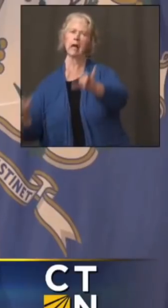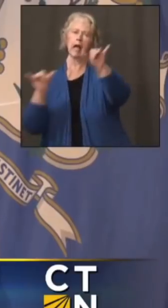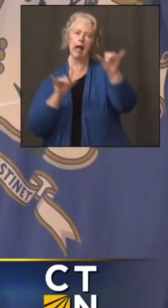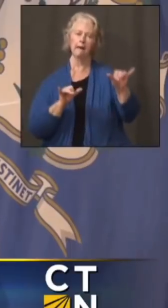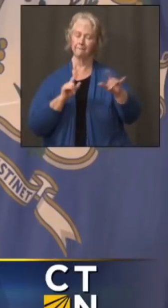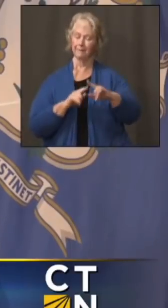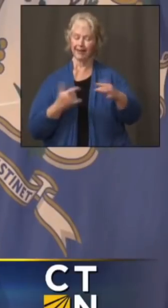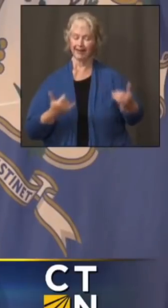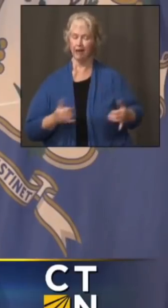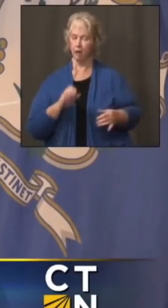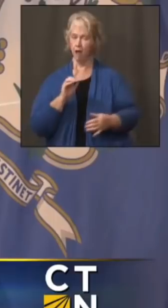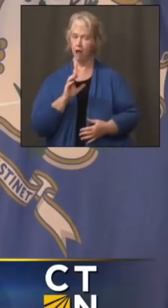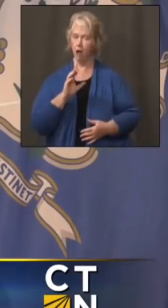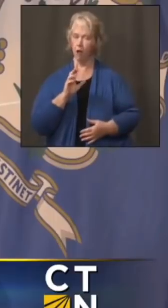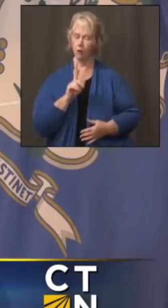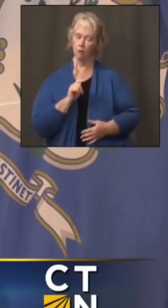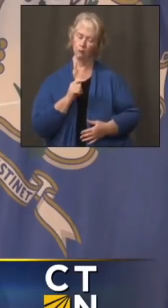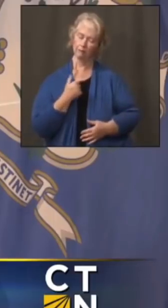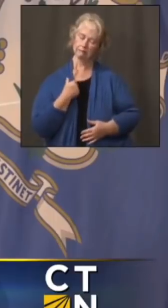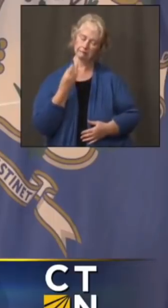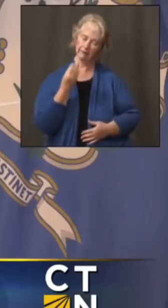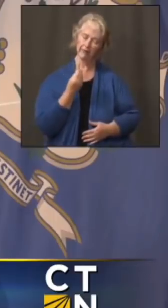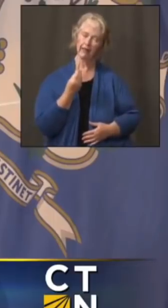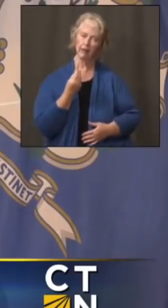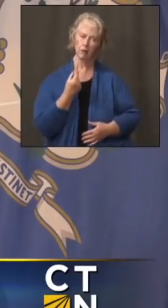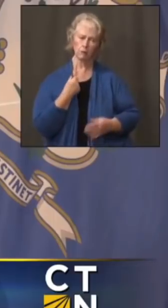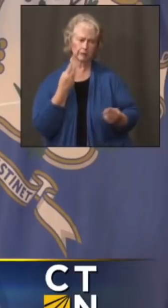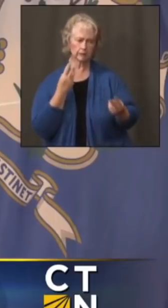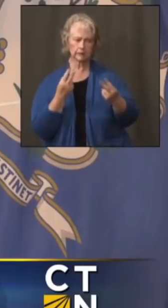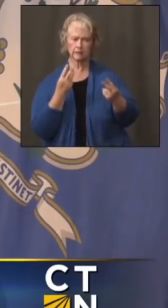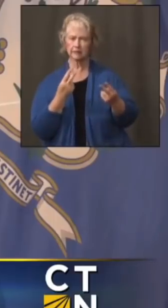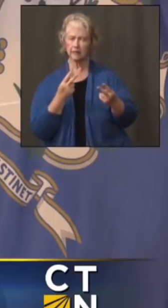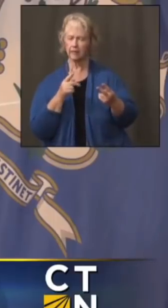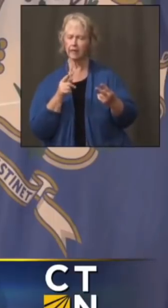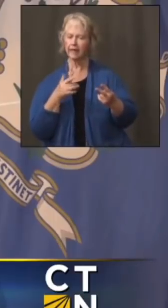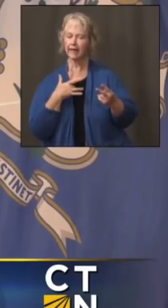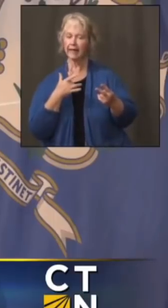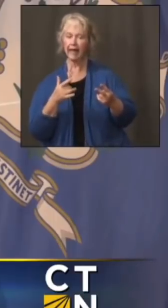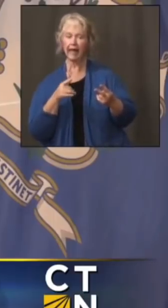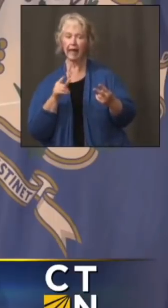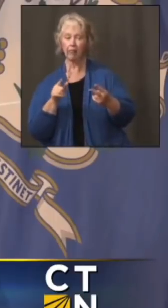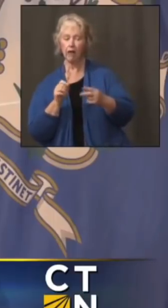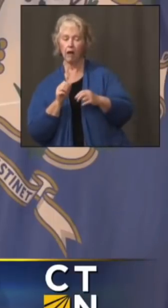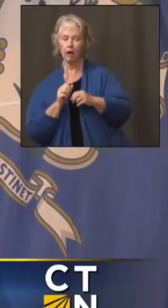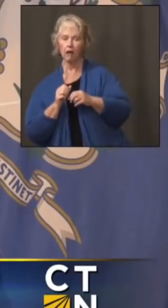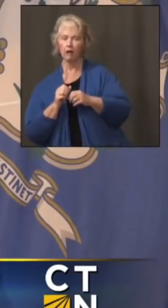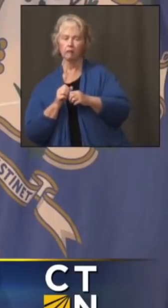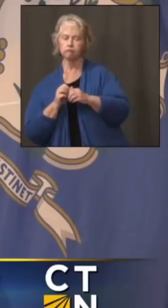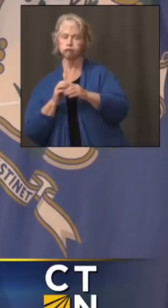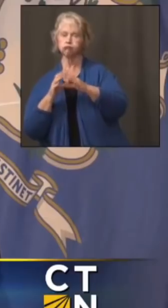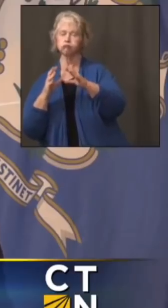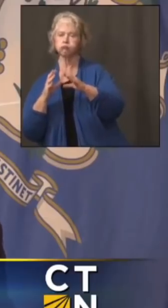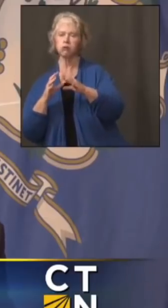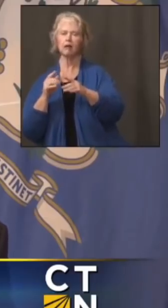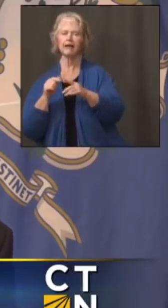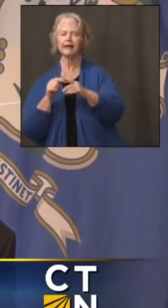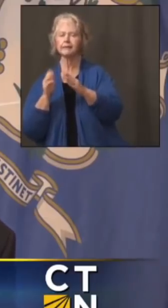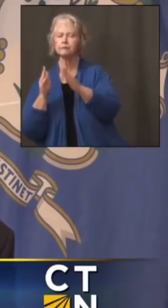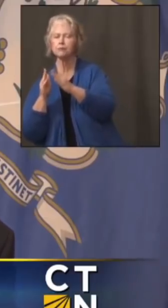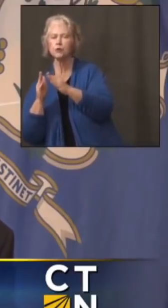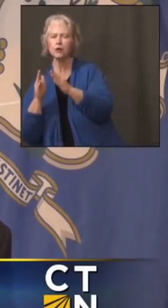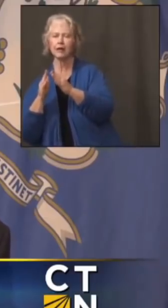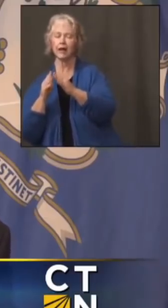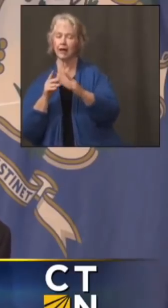in October. My thinking is we found a lot of these flare-ups are sort of town by town, although Deirdre will tell you